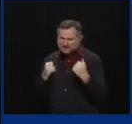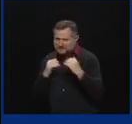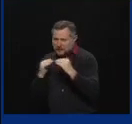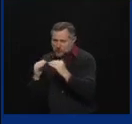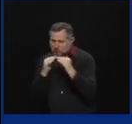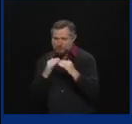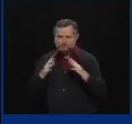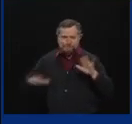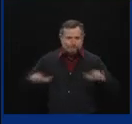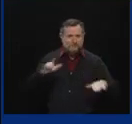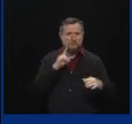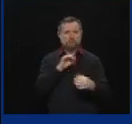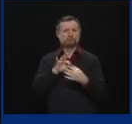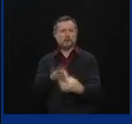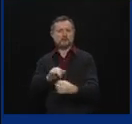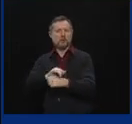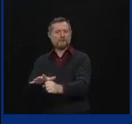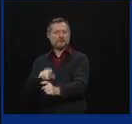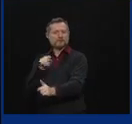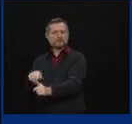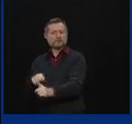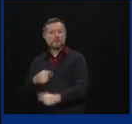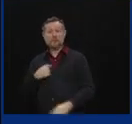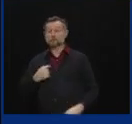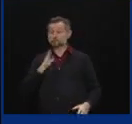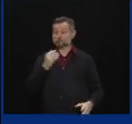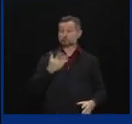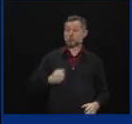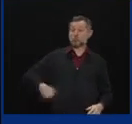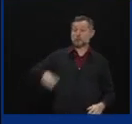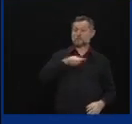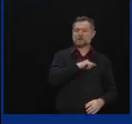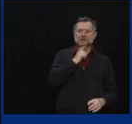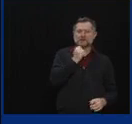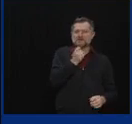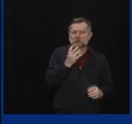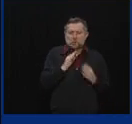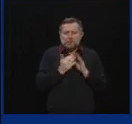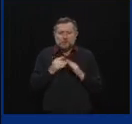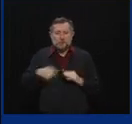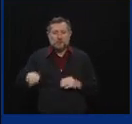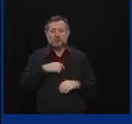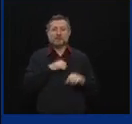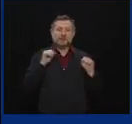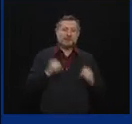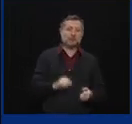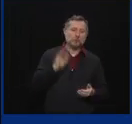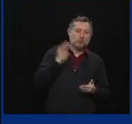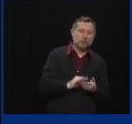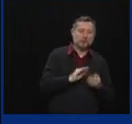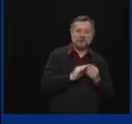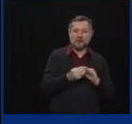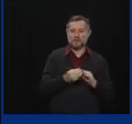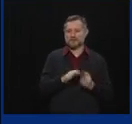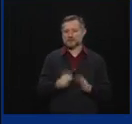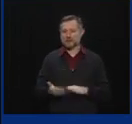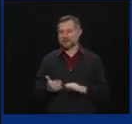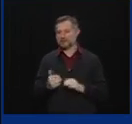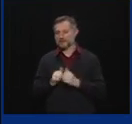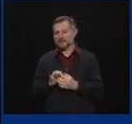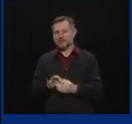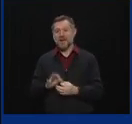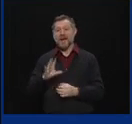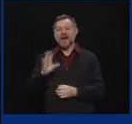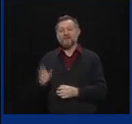to COVID-19, we, as one of the few communities that were able to keep down the number of deaths among African Americans so